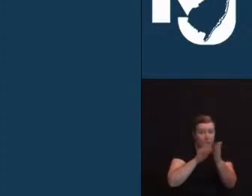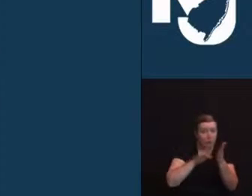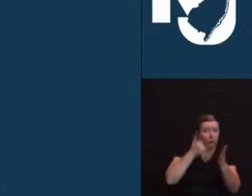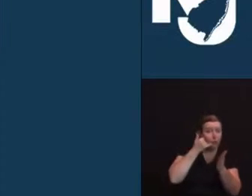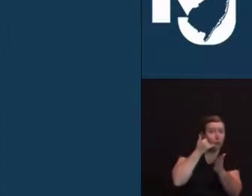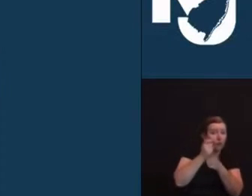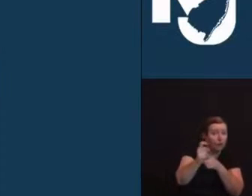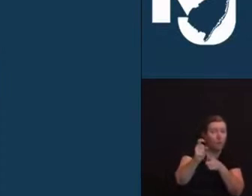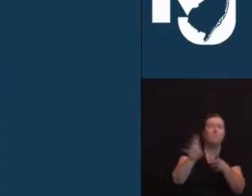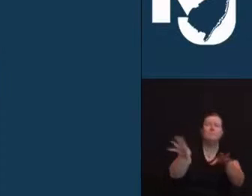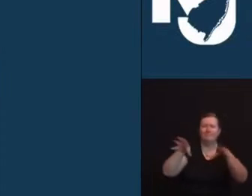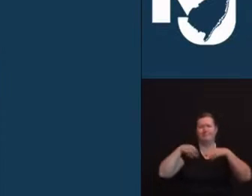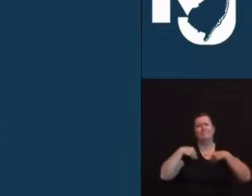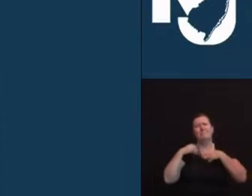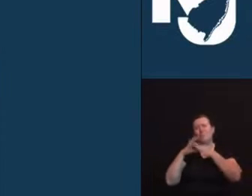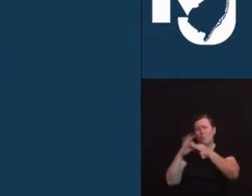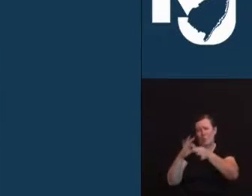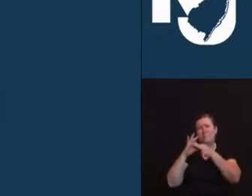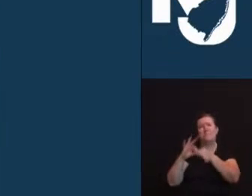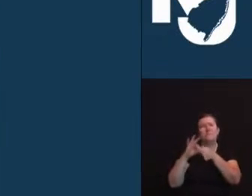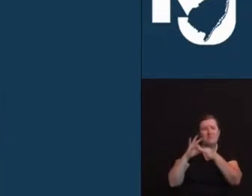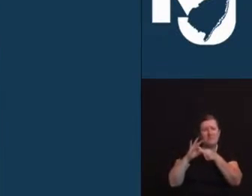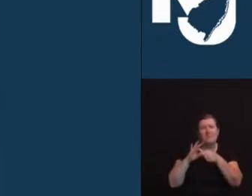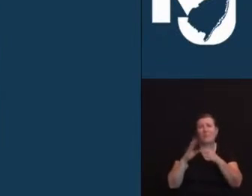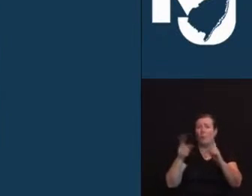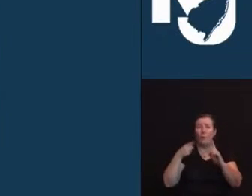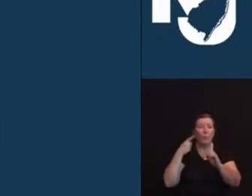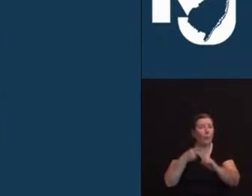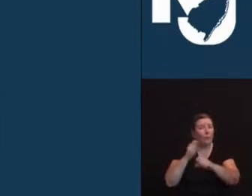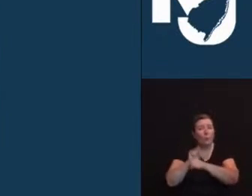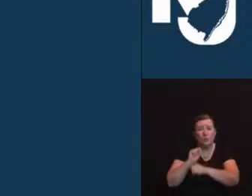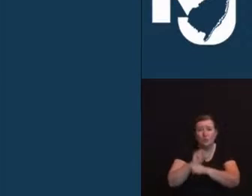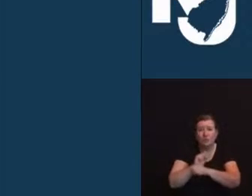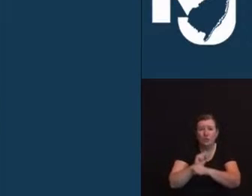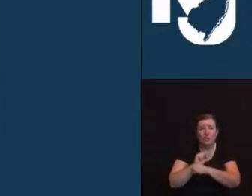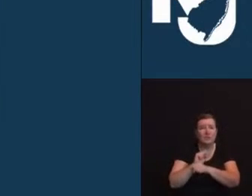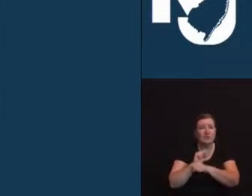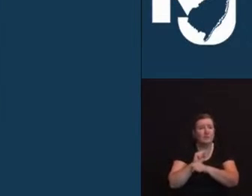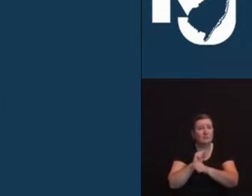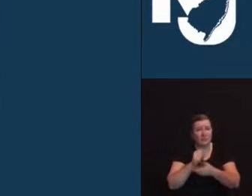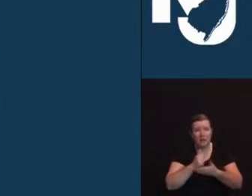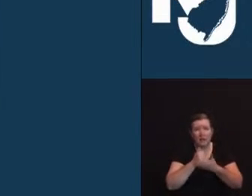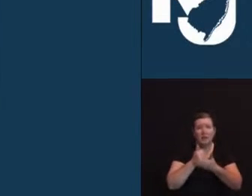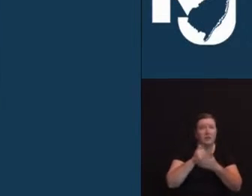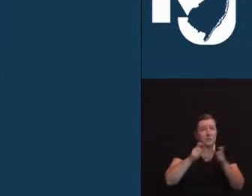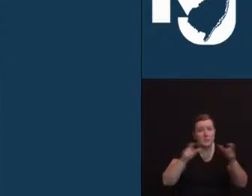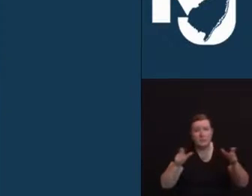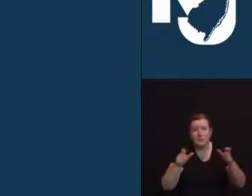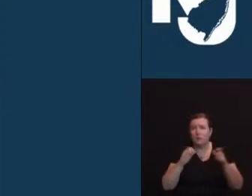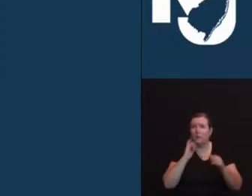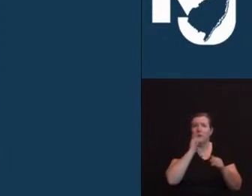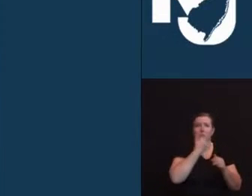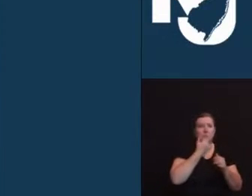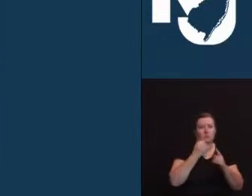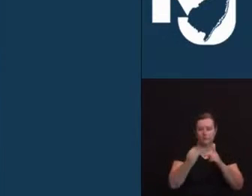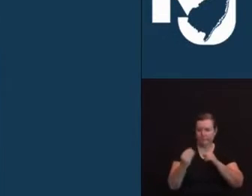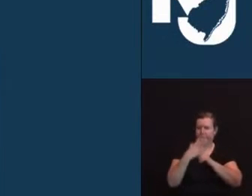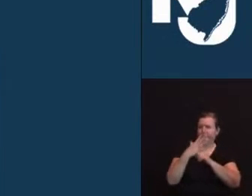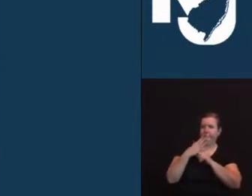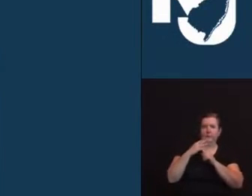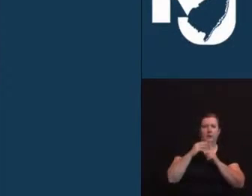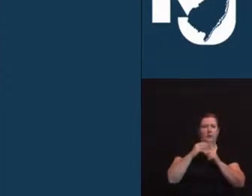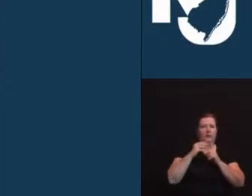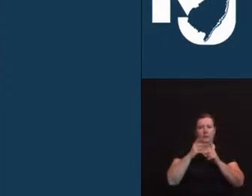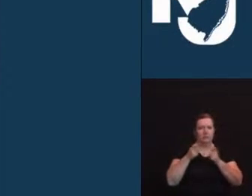exposed to COVID-19 from unintentionally spreading it to someone else. They don't care where you